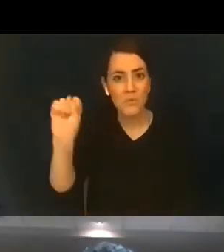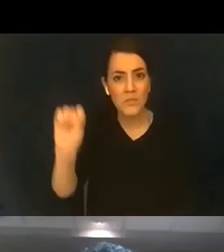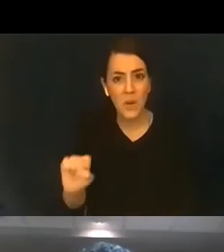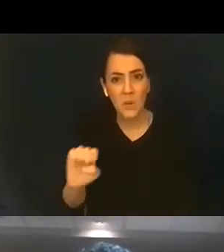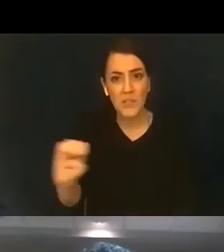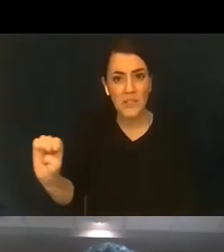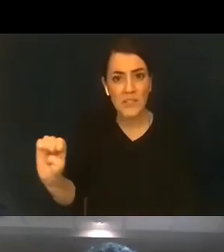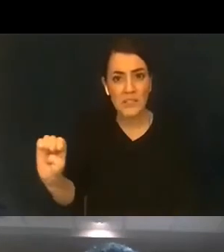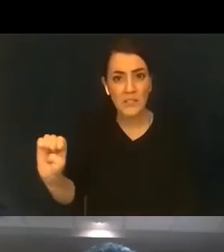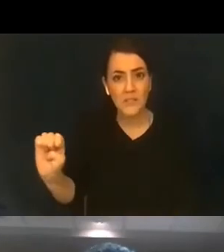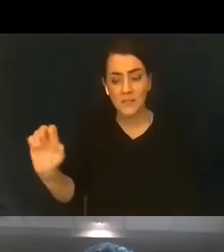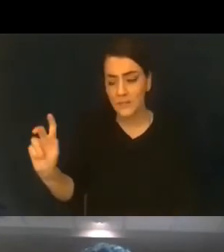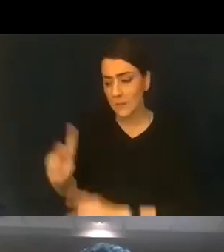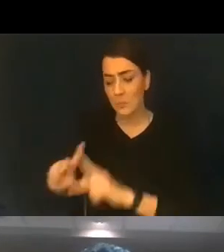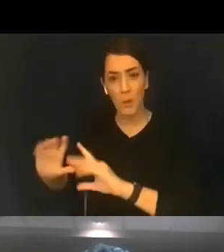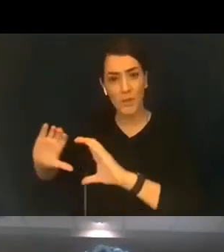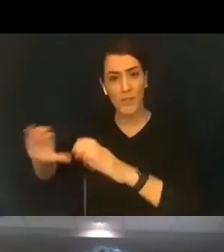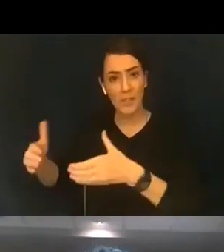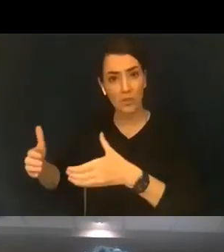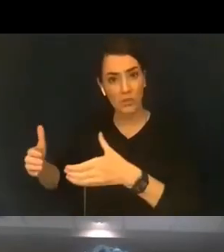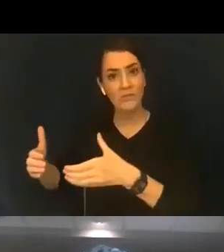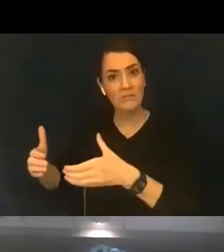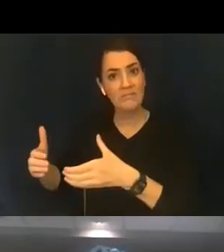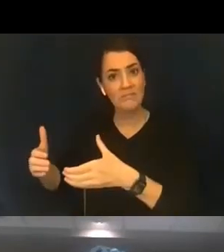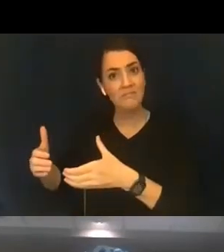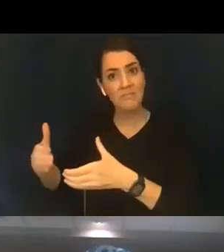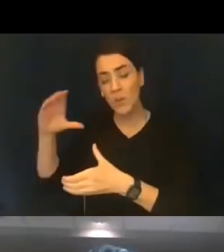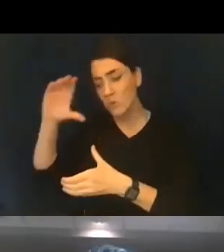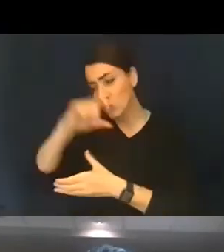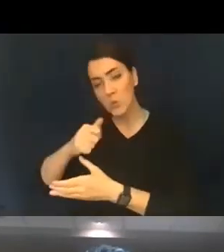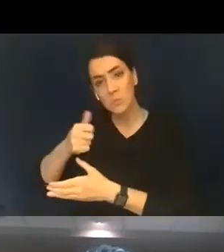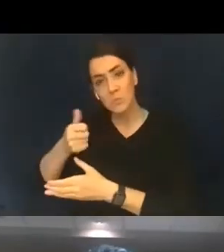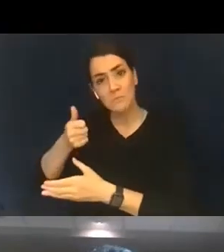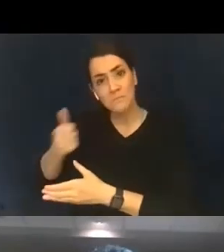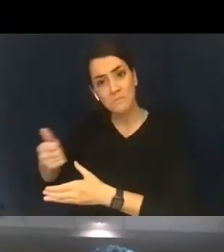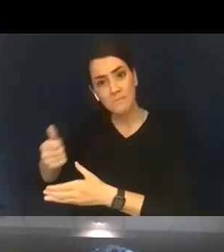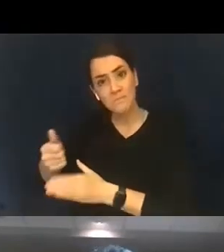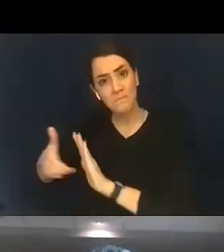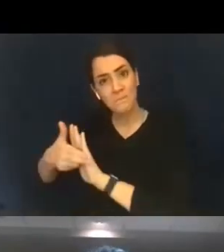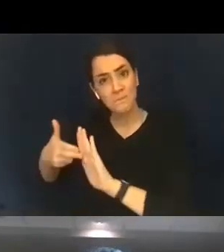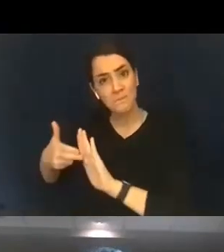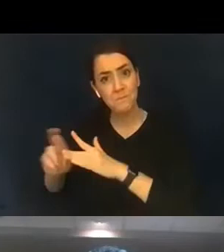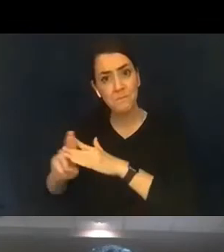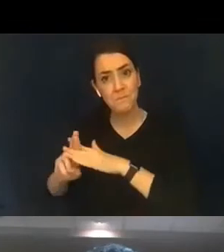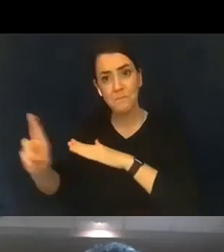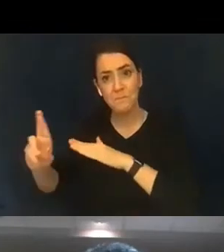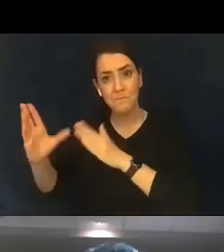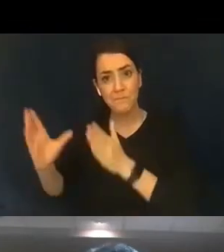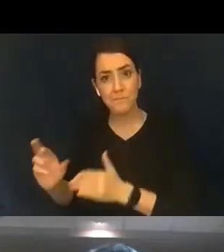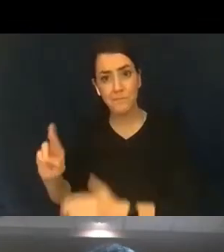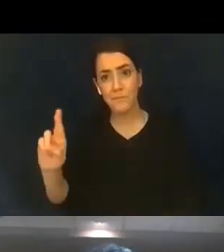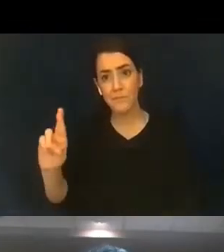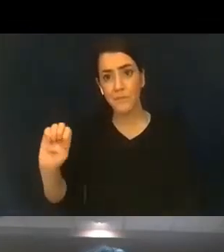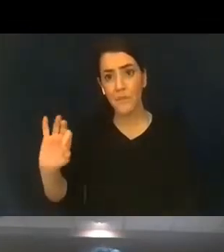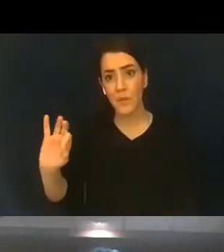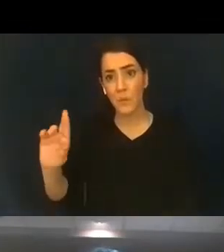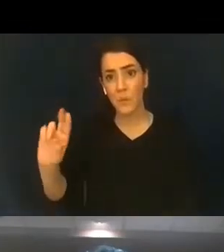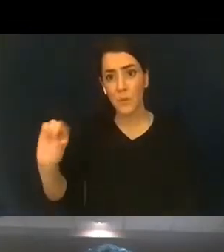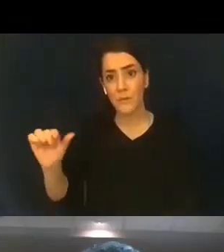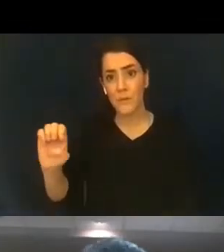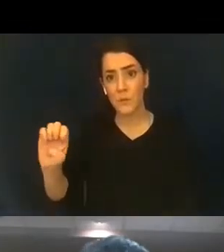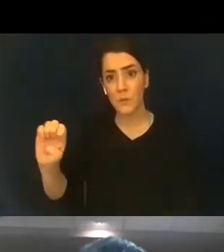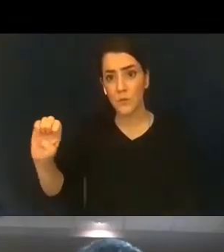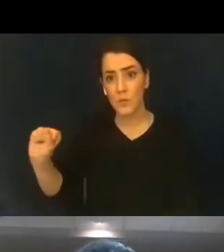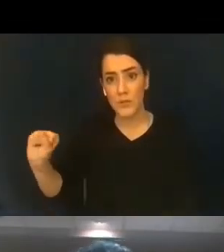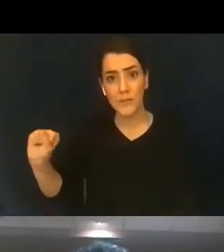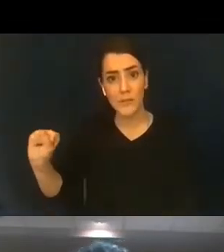basically thought of themselves as simply refugees. People didn't. They thought, well, we were refugees. We came here, and we didn't know